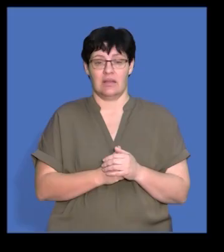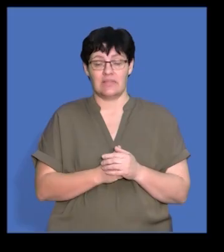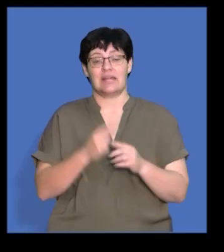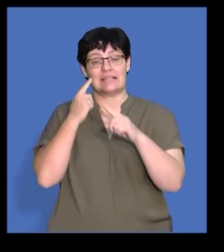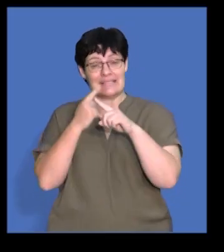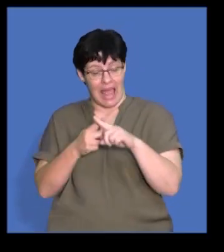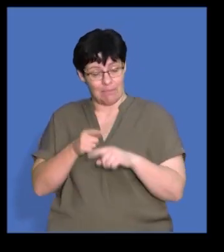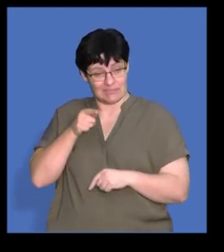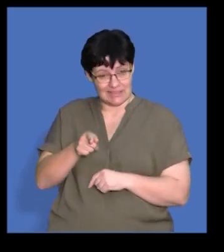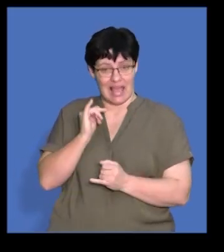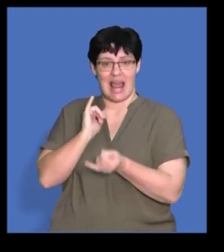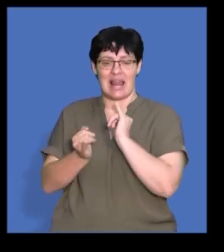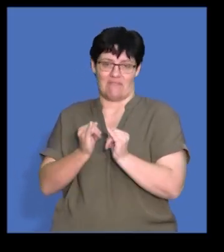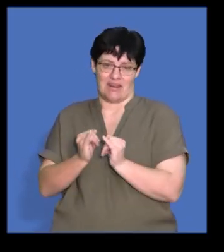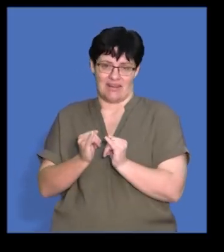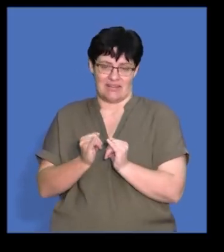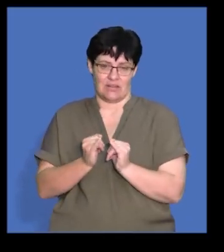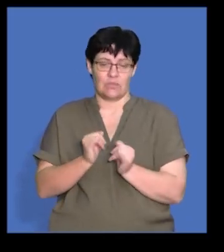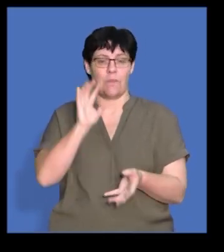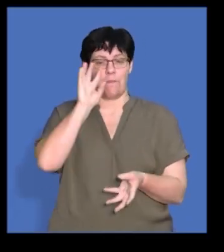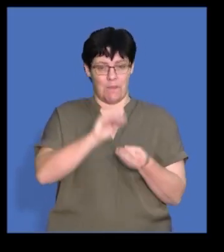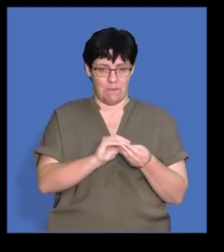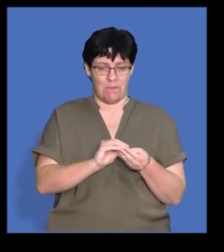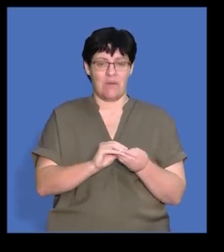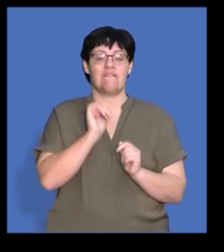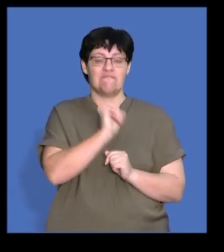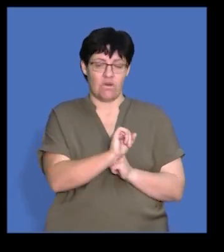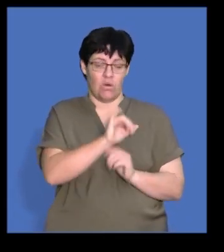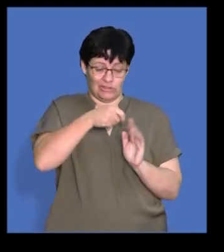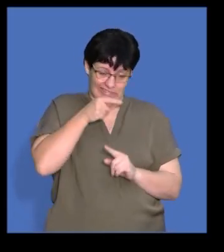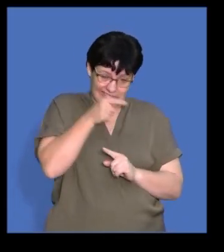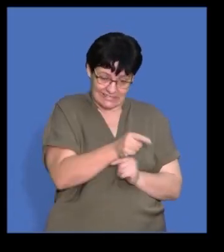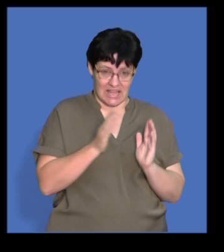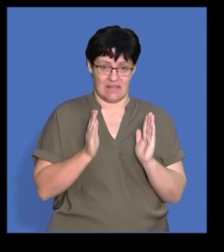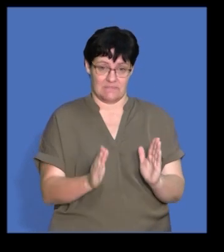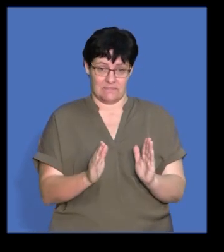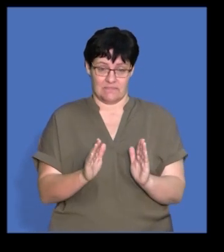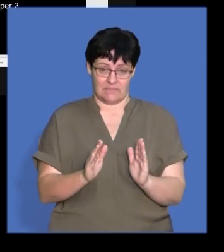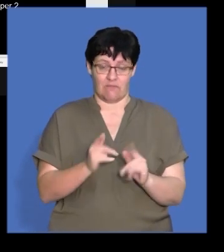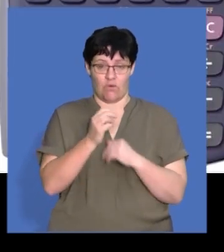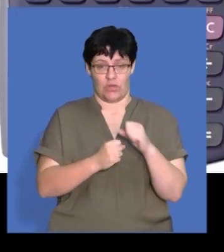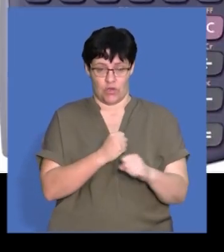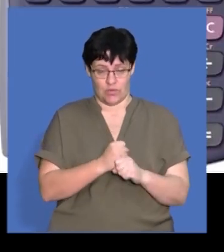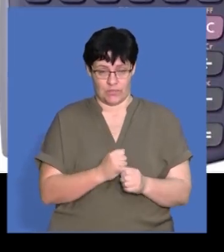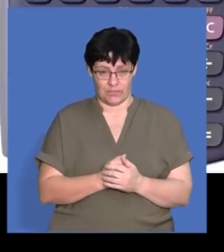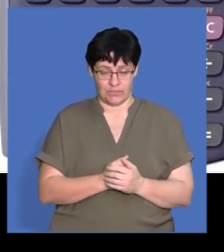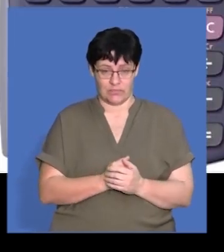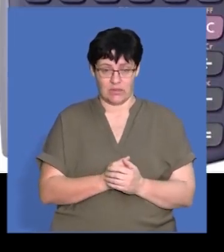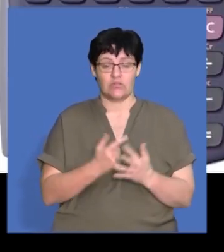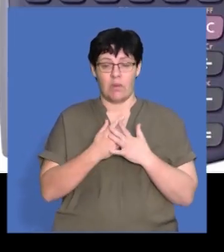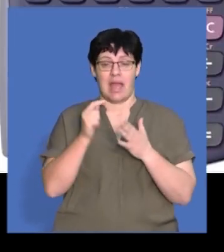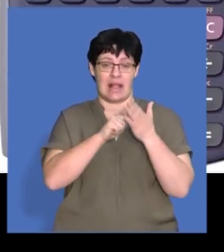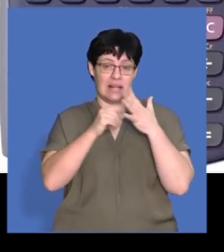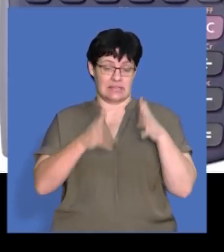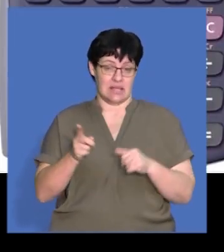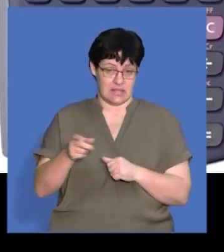to times it by 11 to get my rate for just that portion of the year. So on my